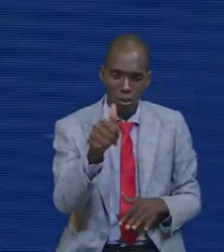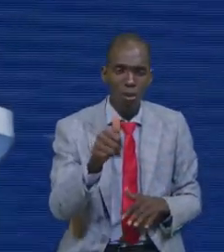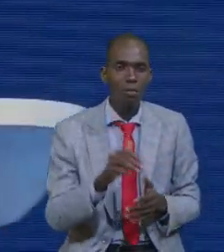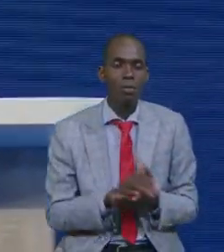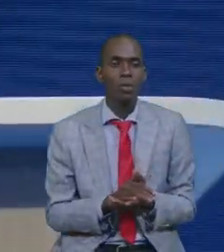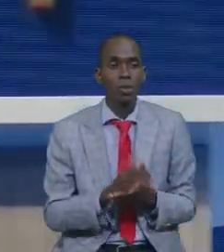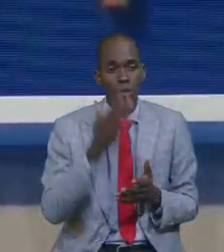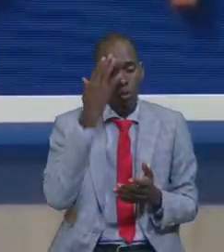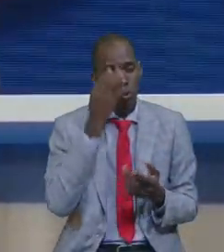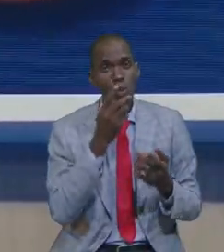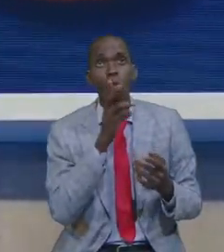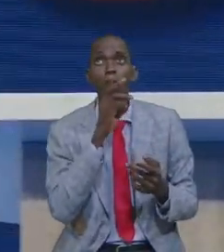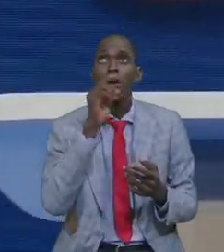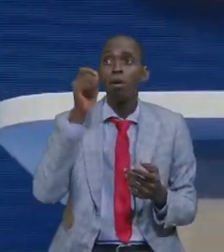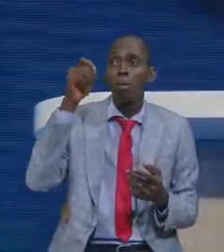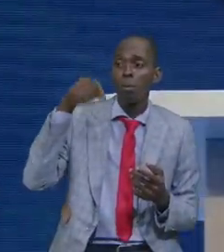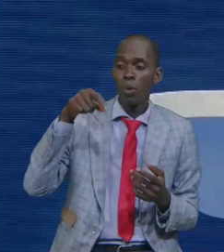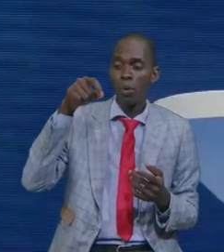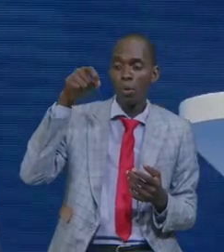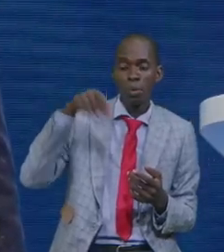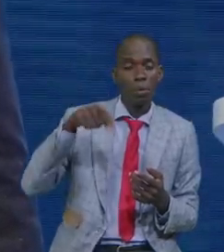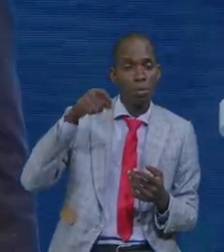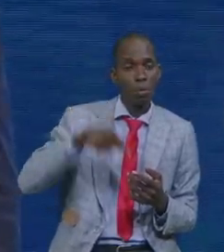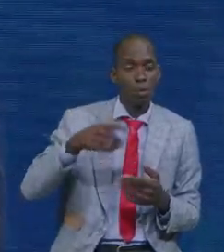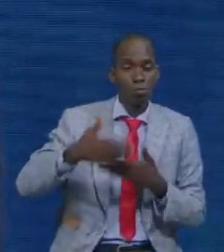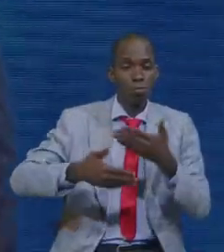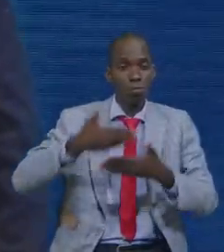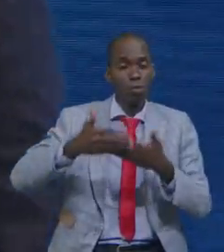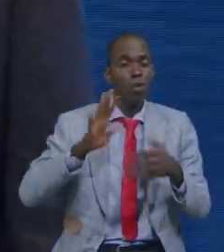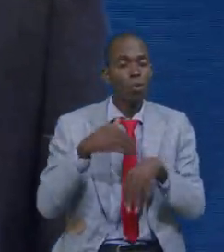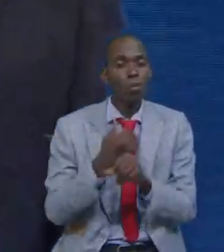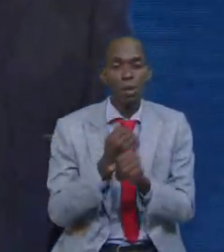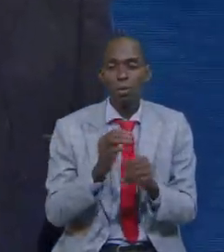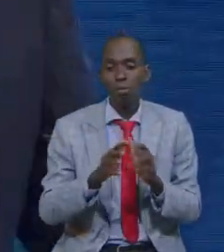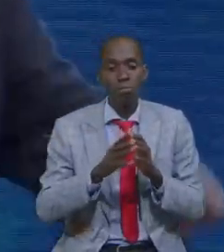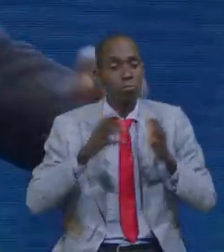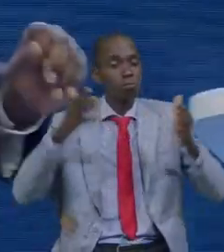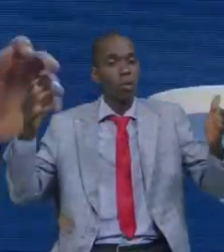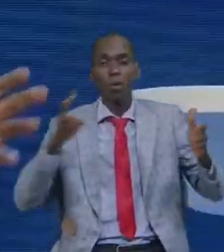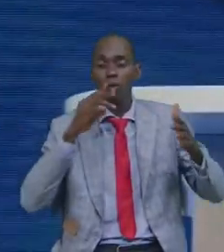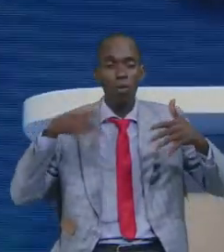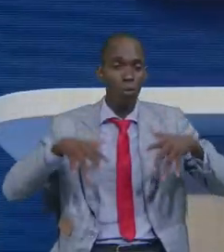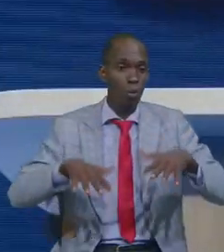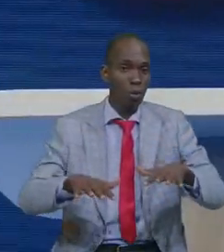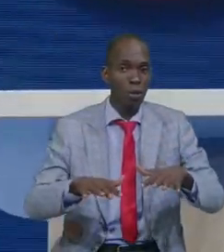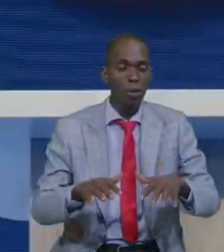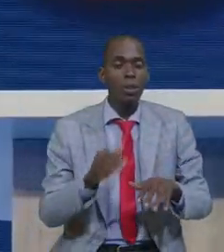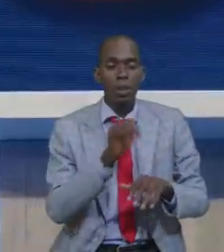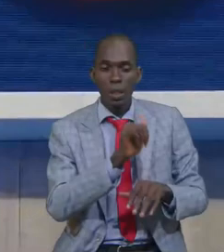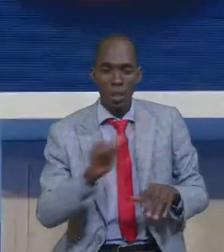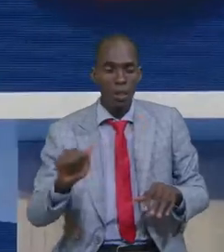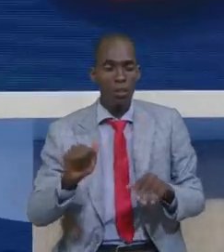water make a mighty ocean. Individuals make a community.